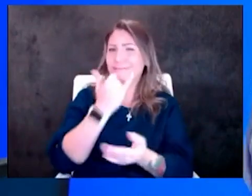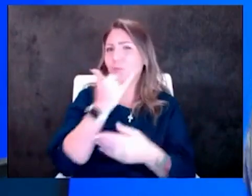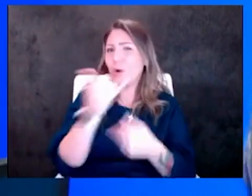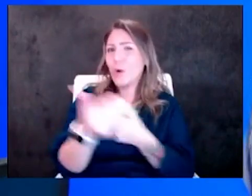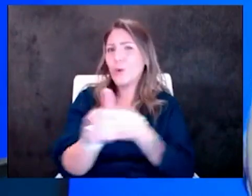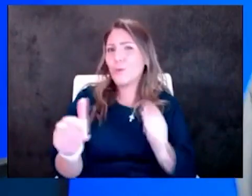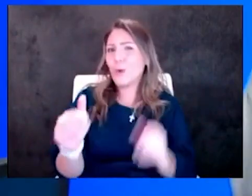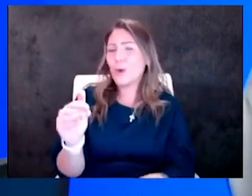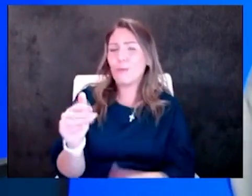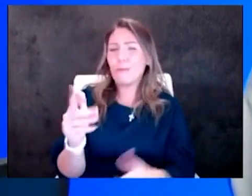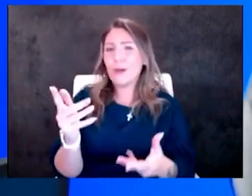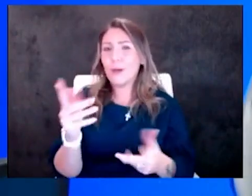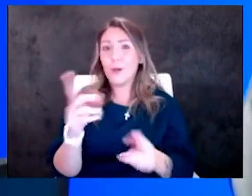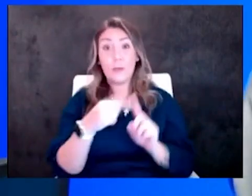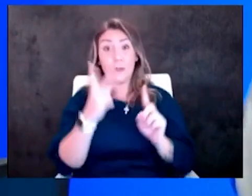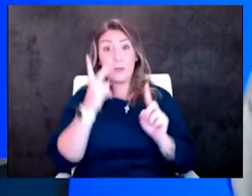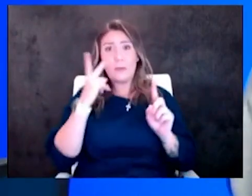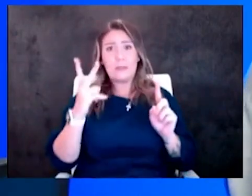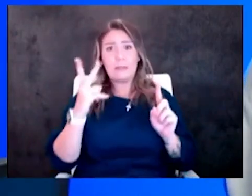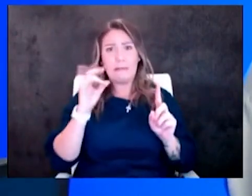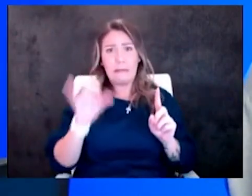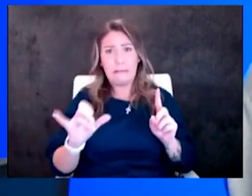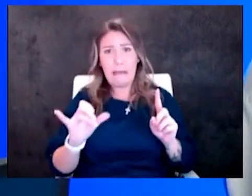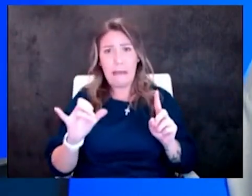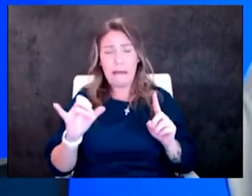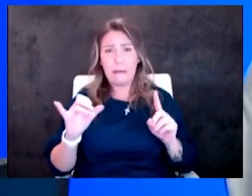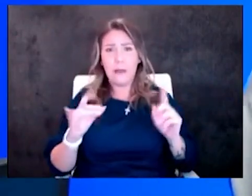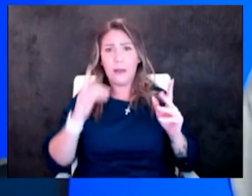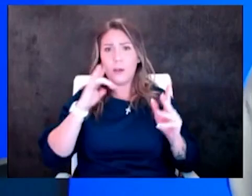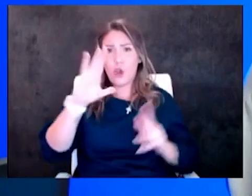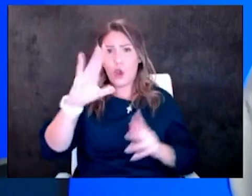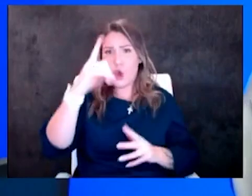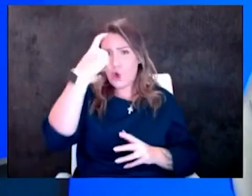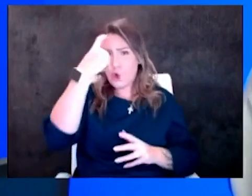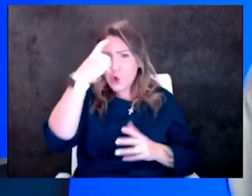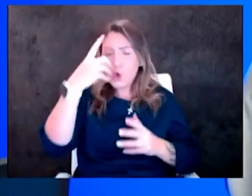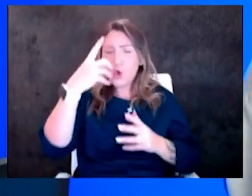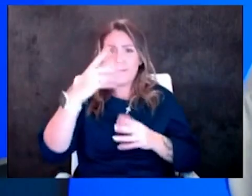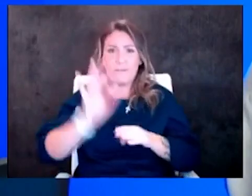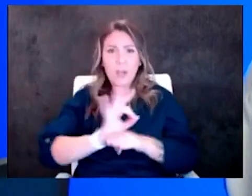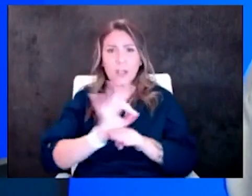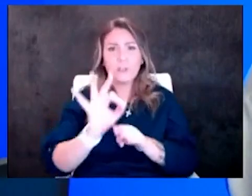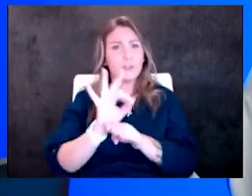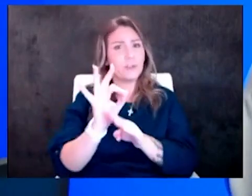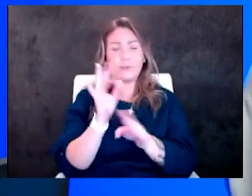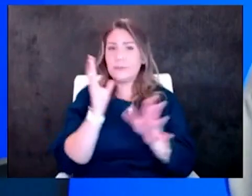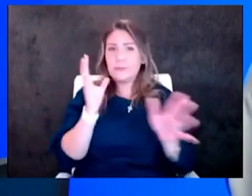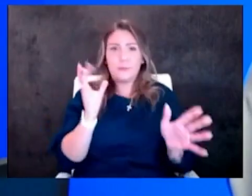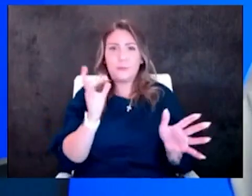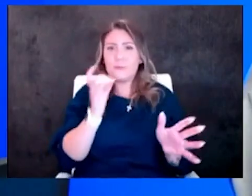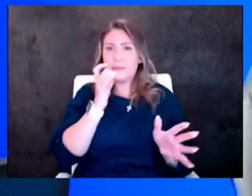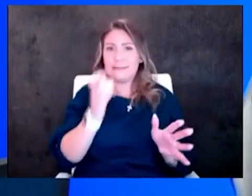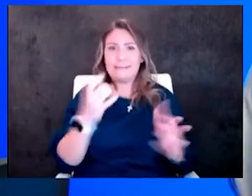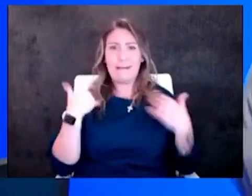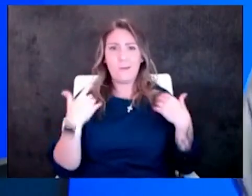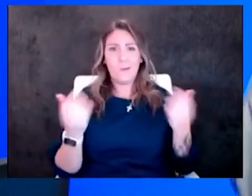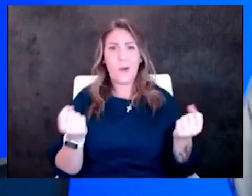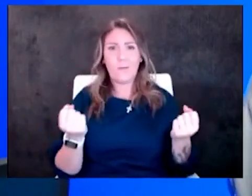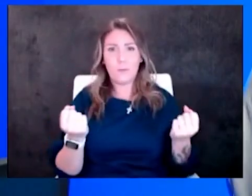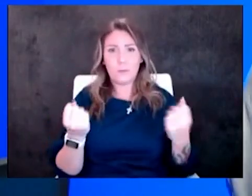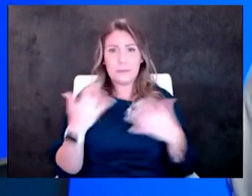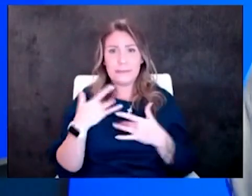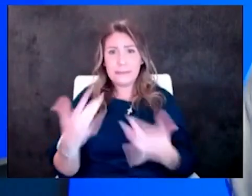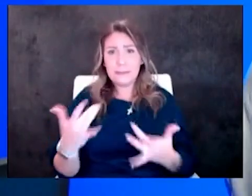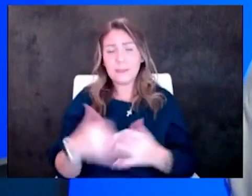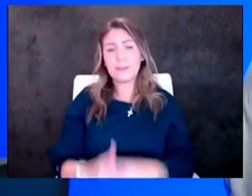see that degree of asymmetry in somebody's neurologic function, that is not a recoverable state. So as you